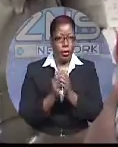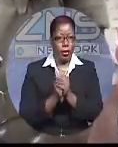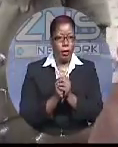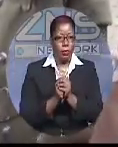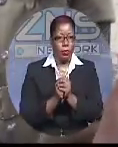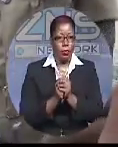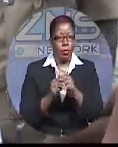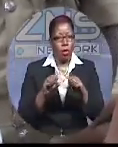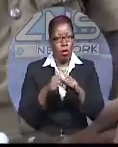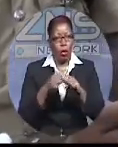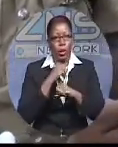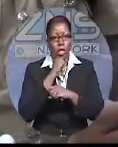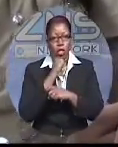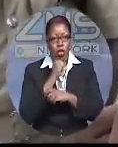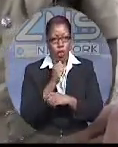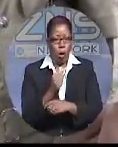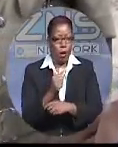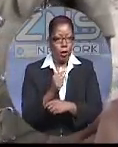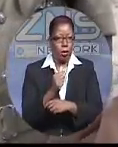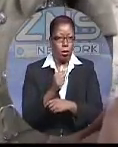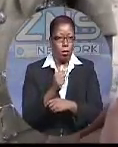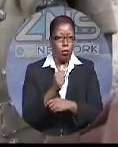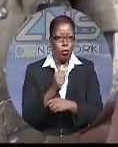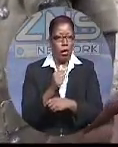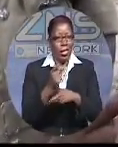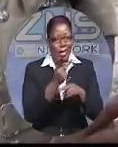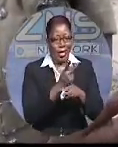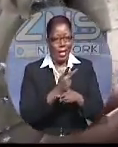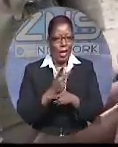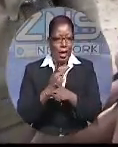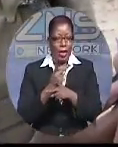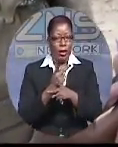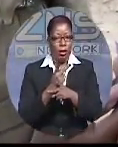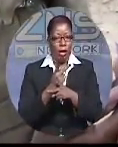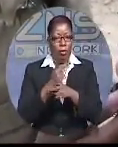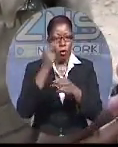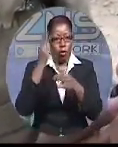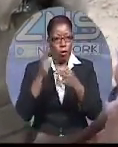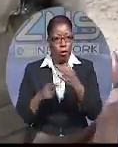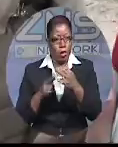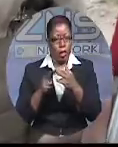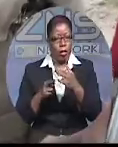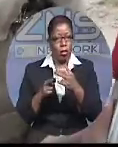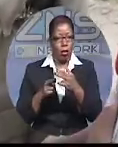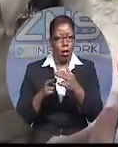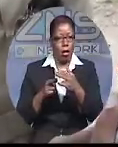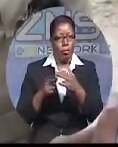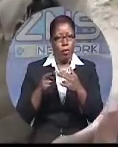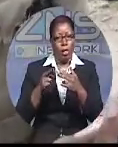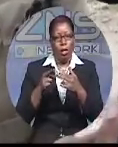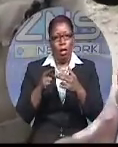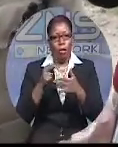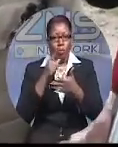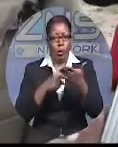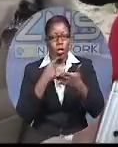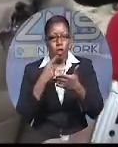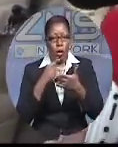really is not the kind of definitive position that Darren Cash is speaking to. I think